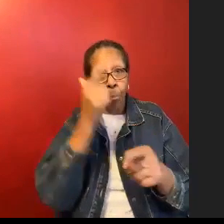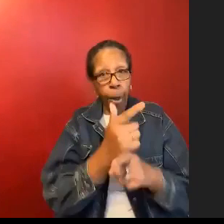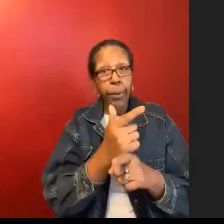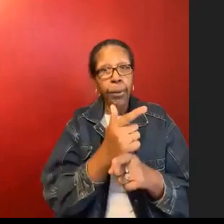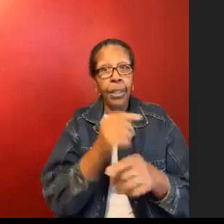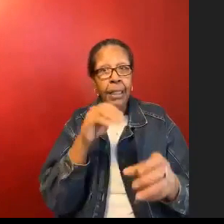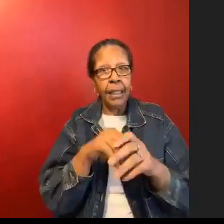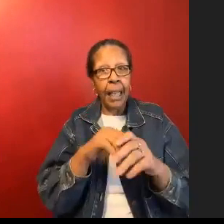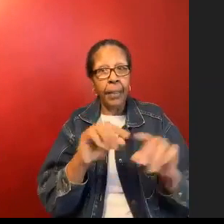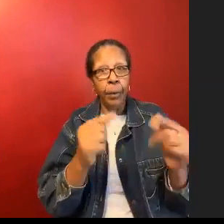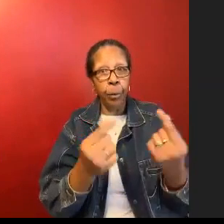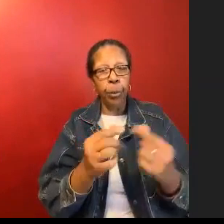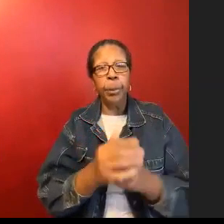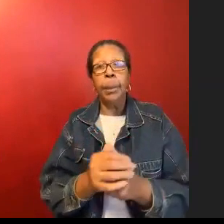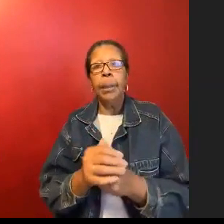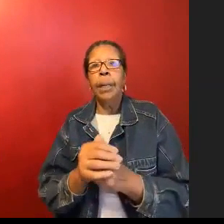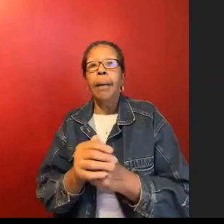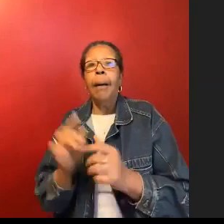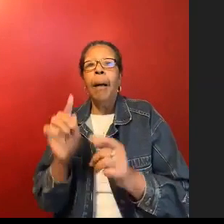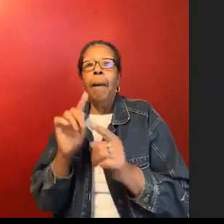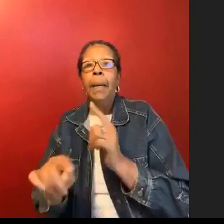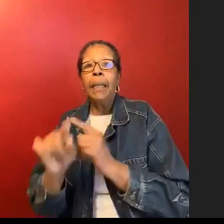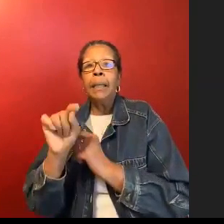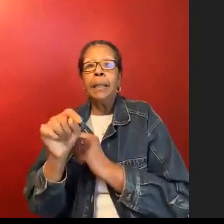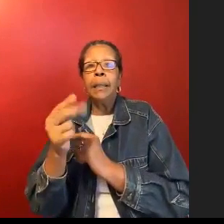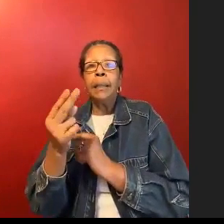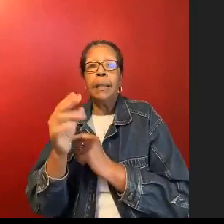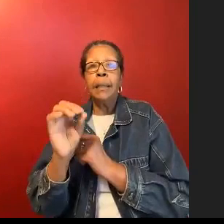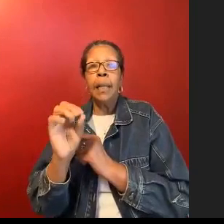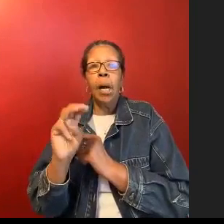Thomas's twin was not one of the disciples.